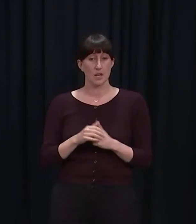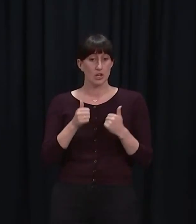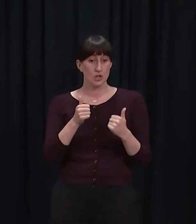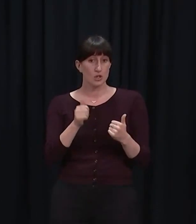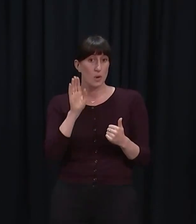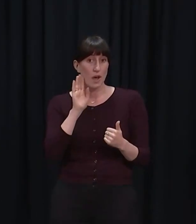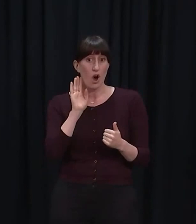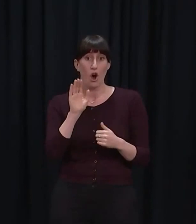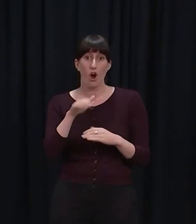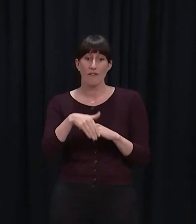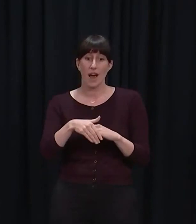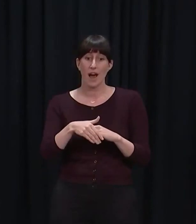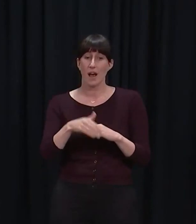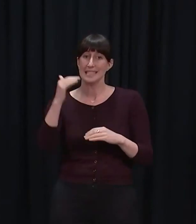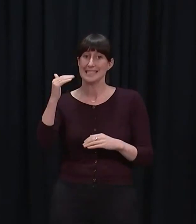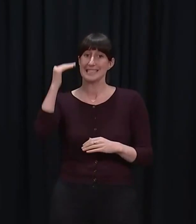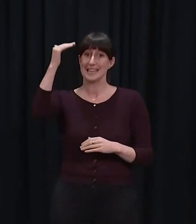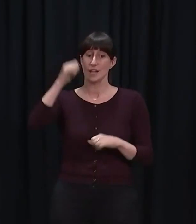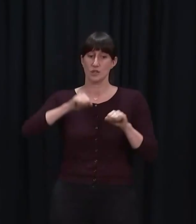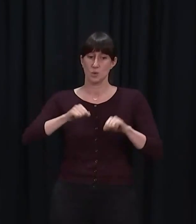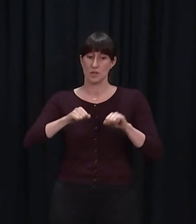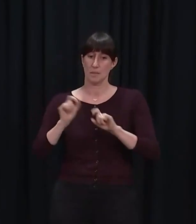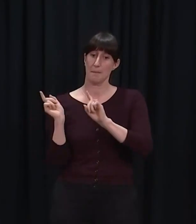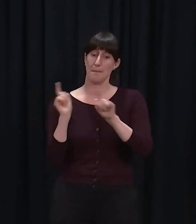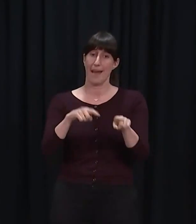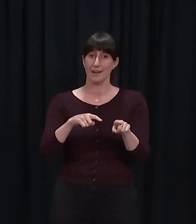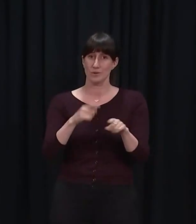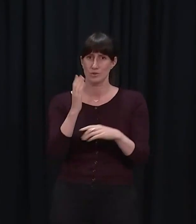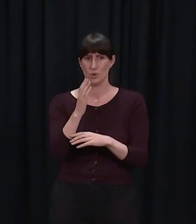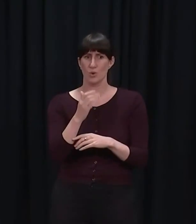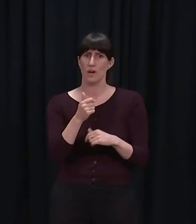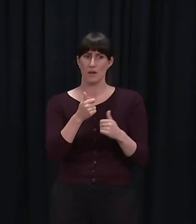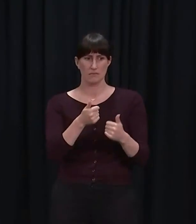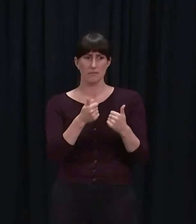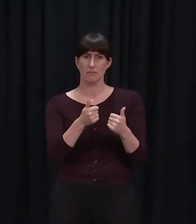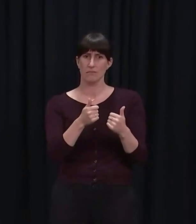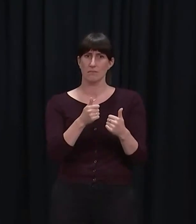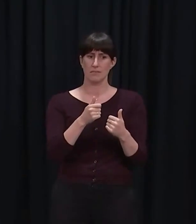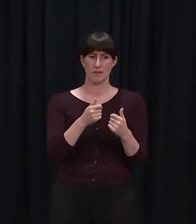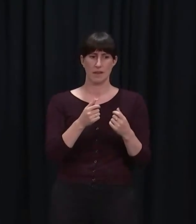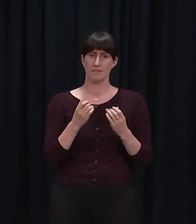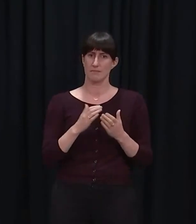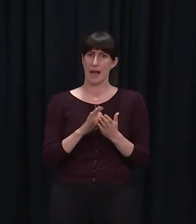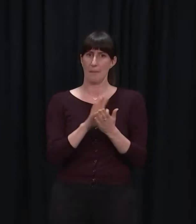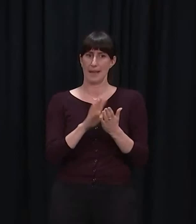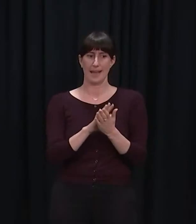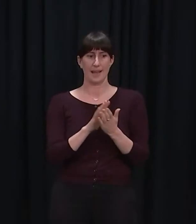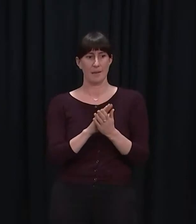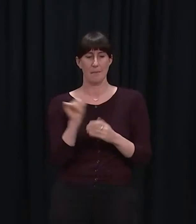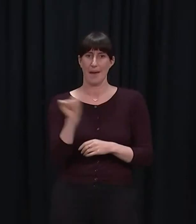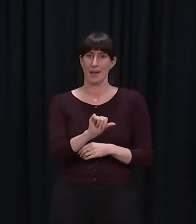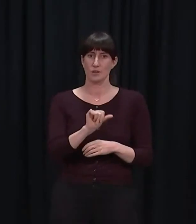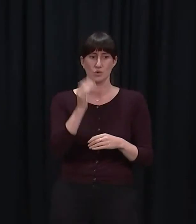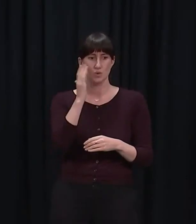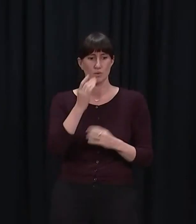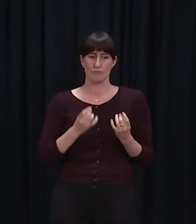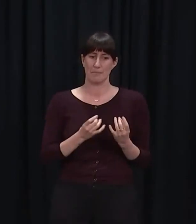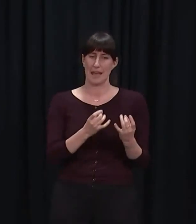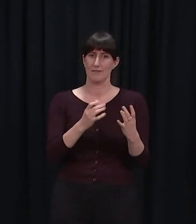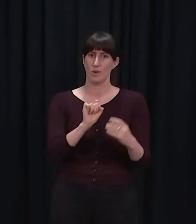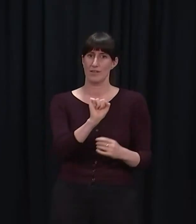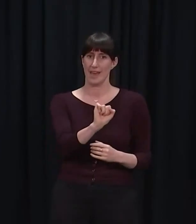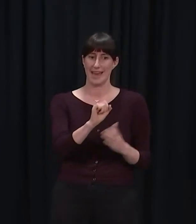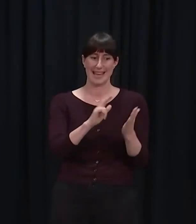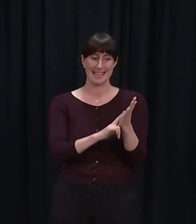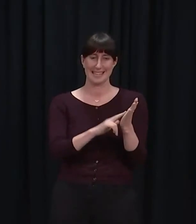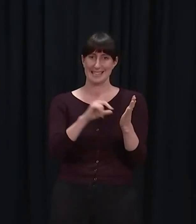week who are positive to get back into the classroom and positive about the opportunity to prepare for their NCEA exam. So a big thank